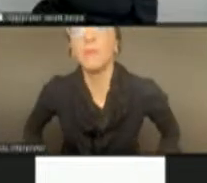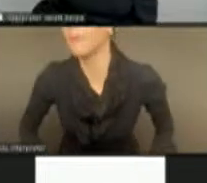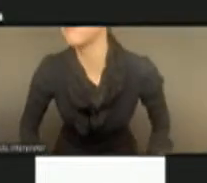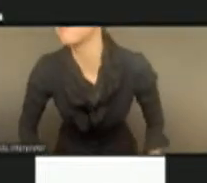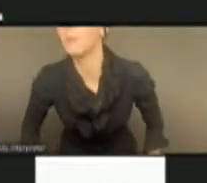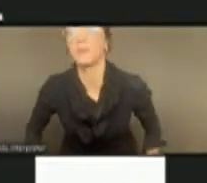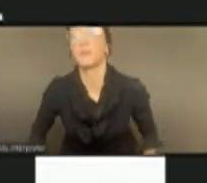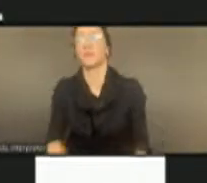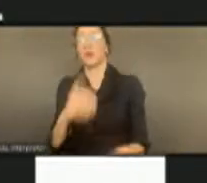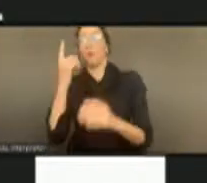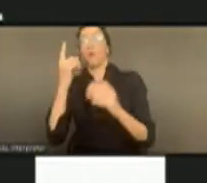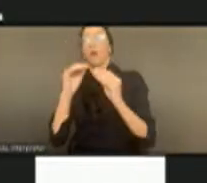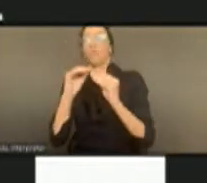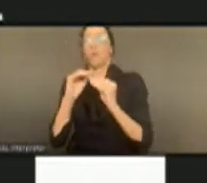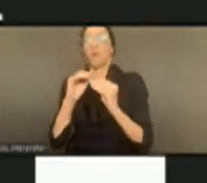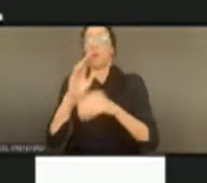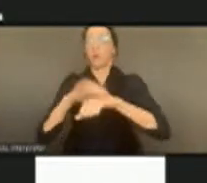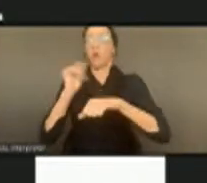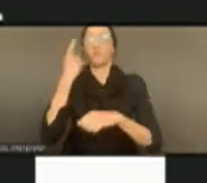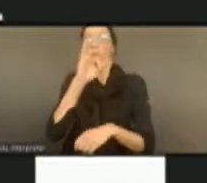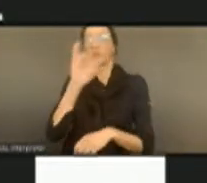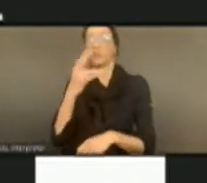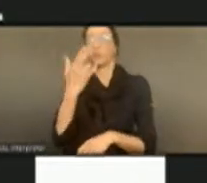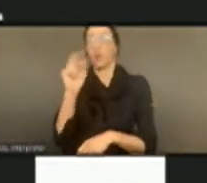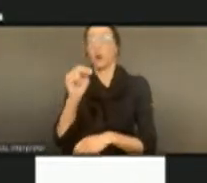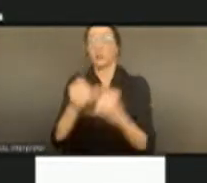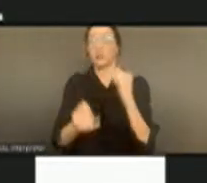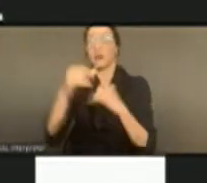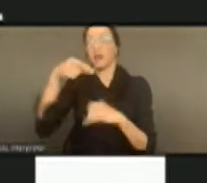One more call for John Quick. John Quick.